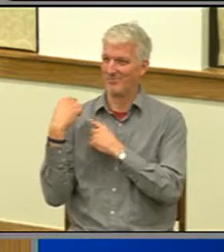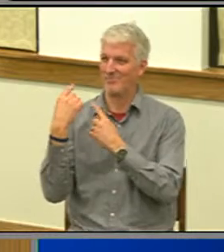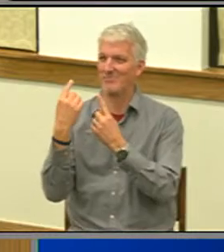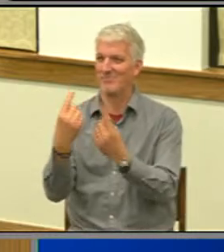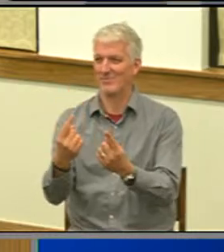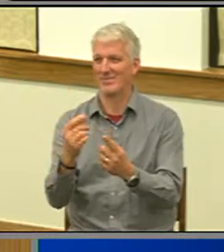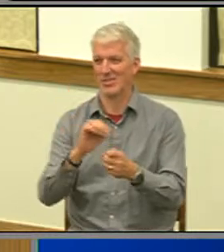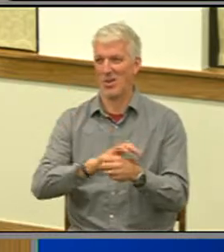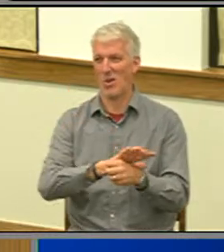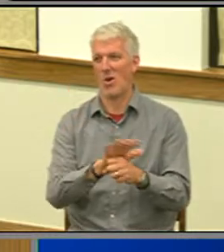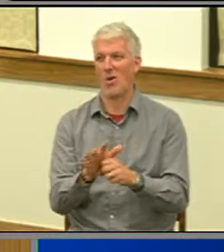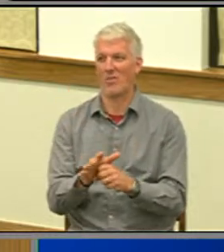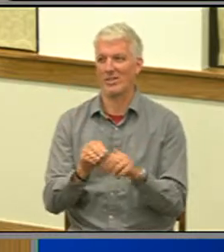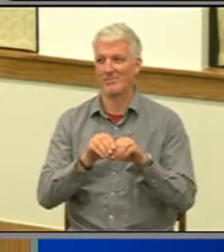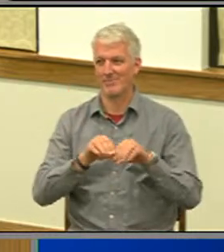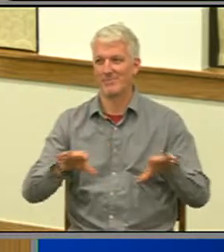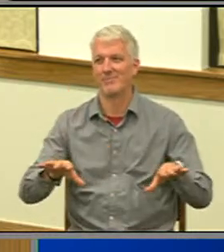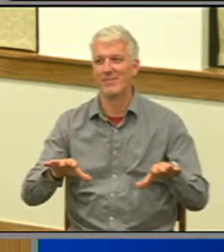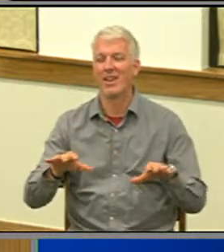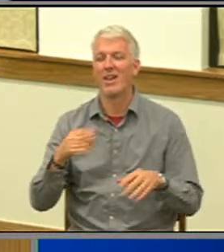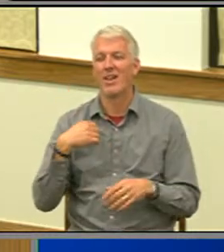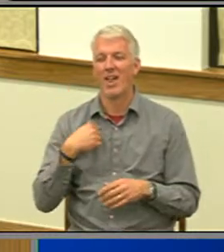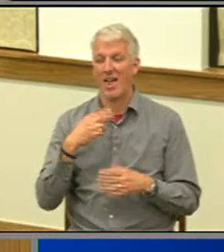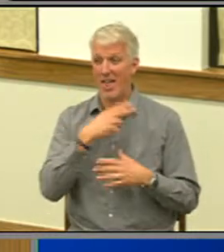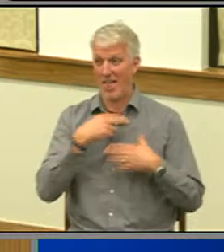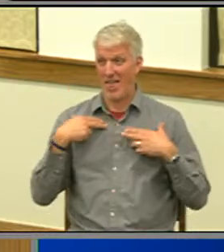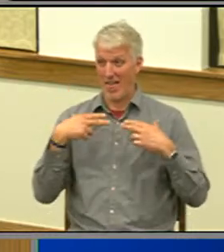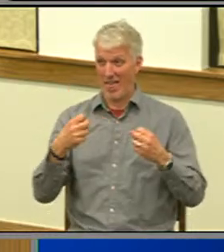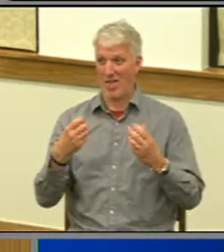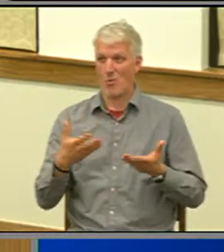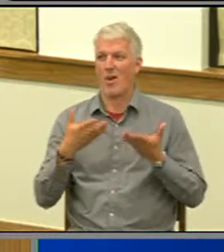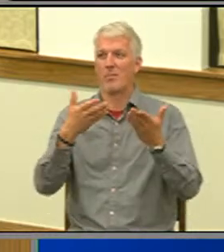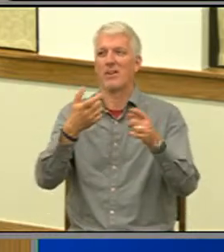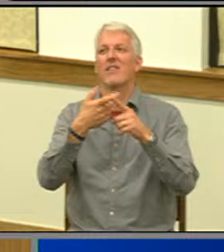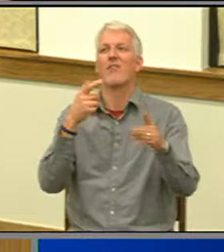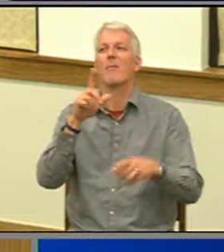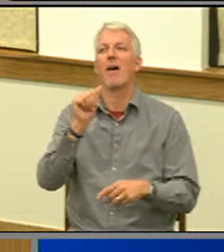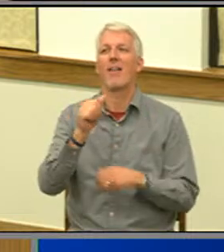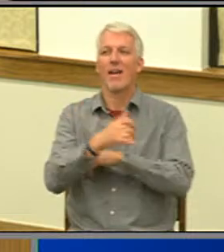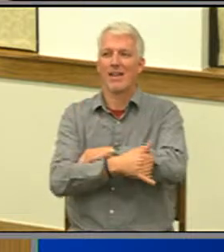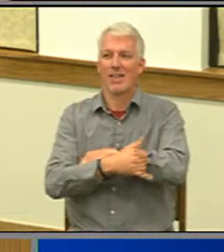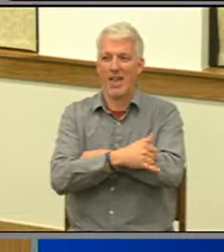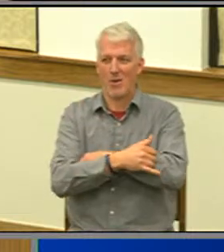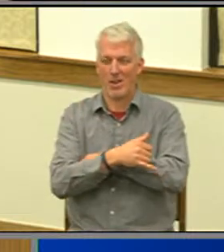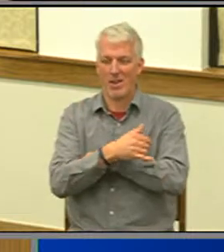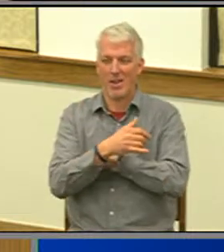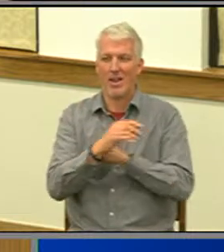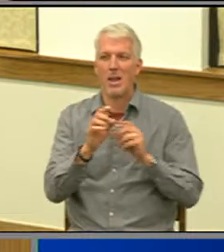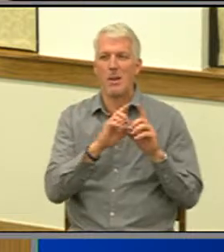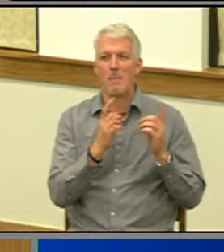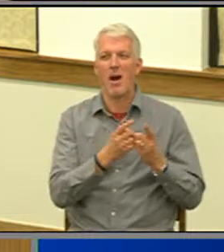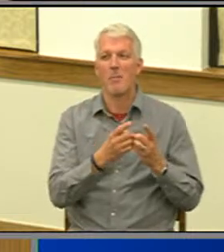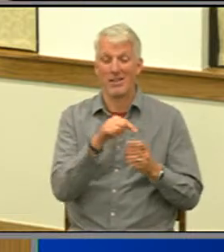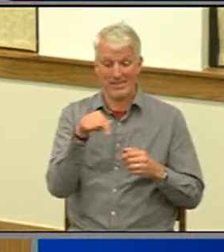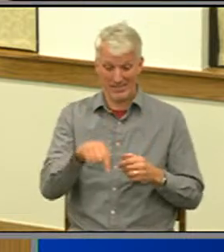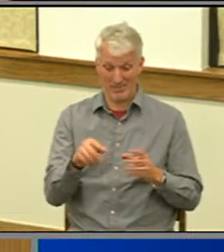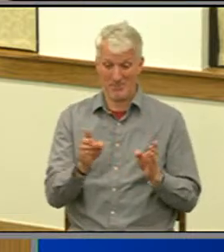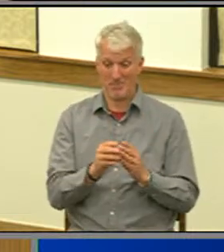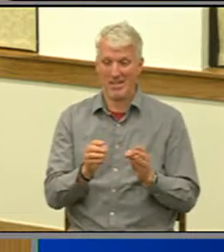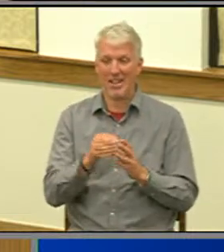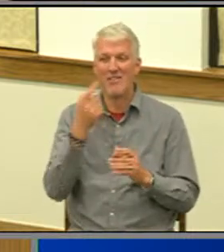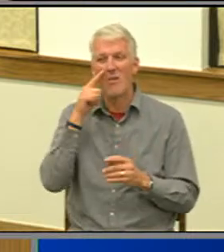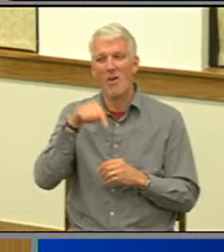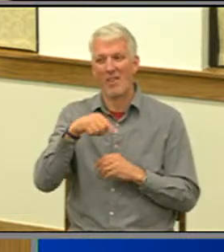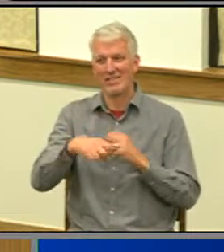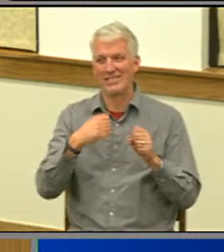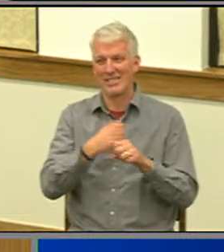novel coronavirus and health recommendation from the LA County Health Department, the Public Works meeting for this fiscal